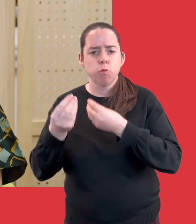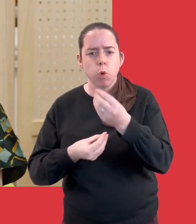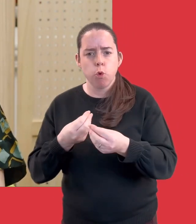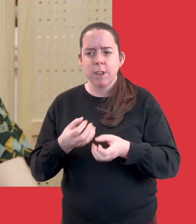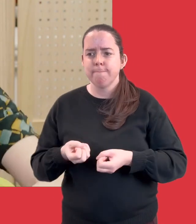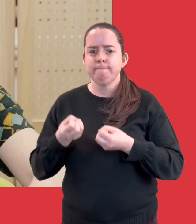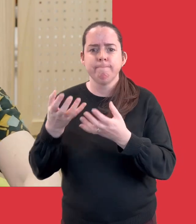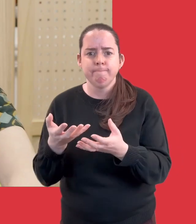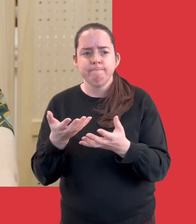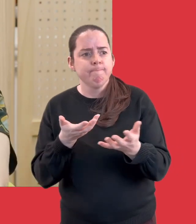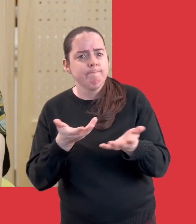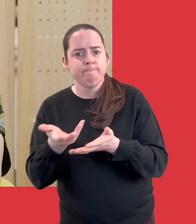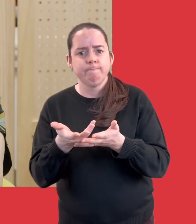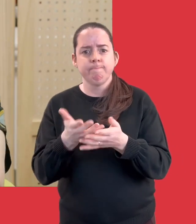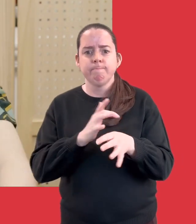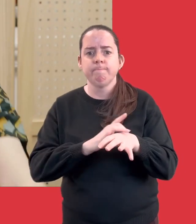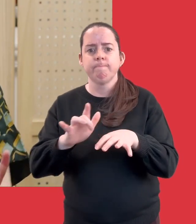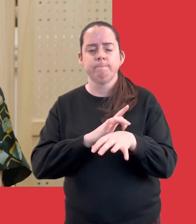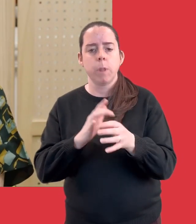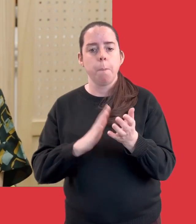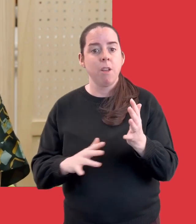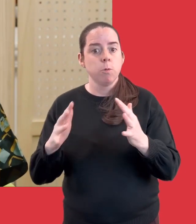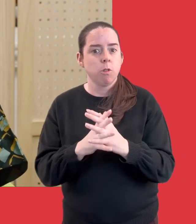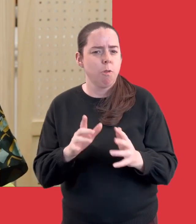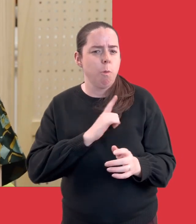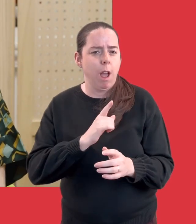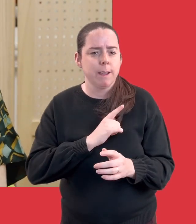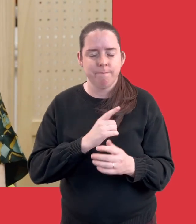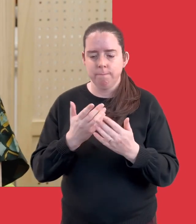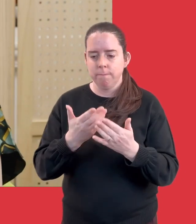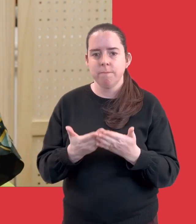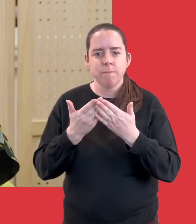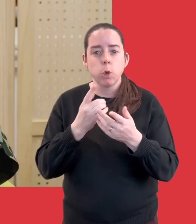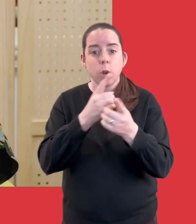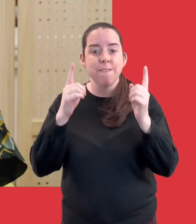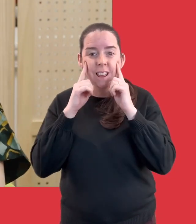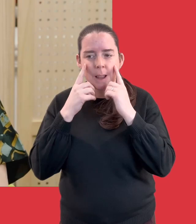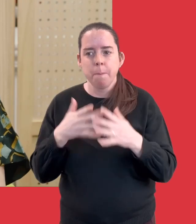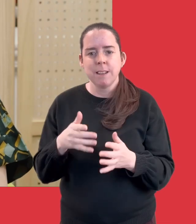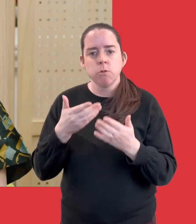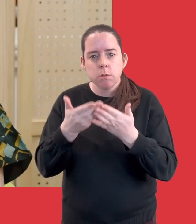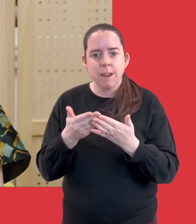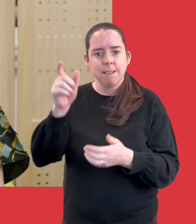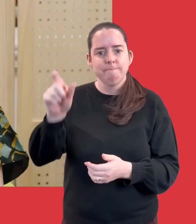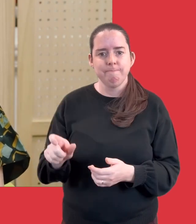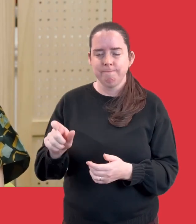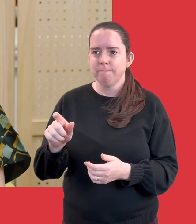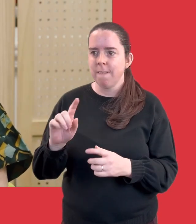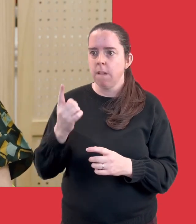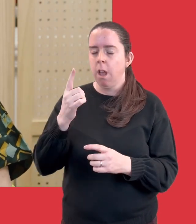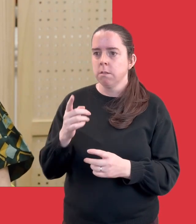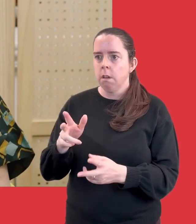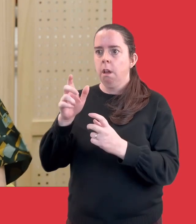Mary Wollstonecraft was I was very lucky that I studied Mary Wollstonecraft at university. That's when I first heard about